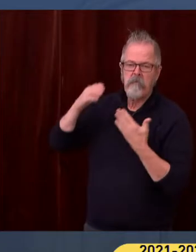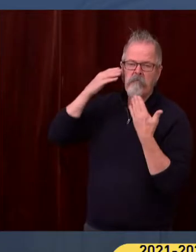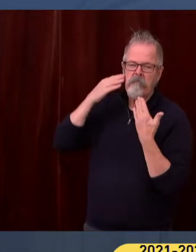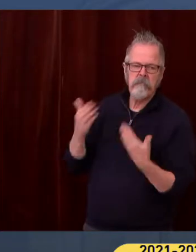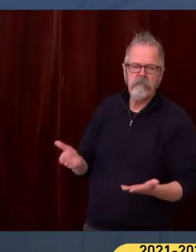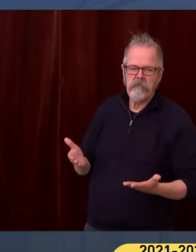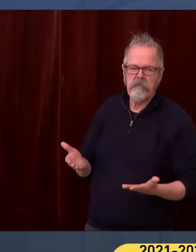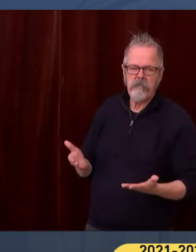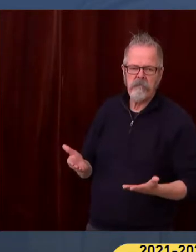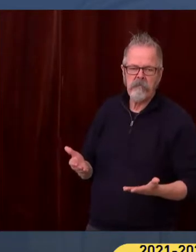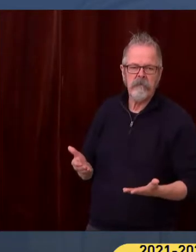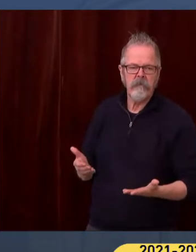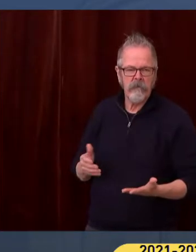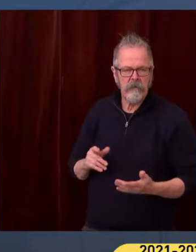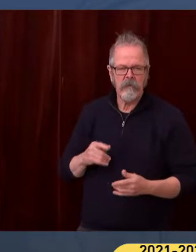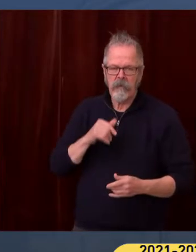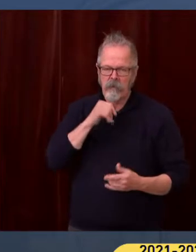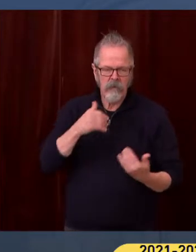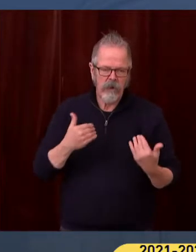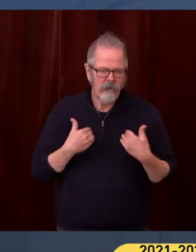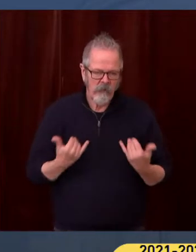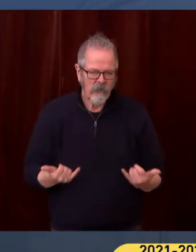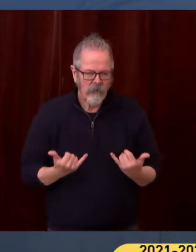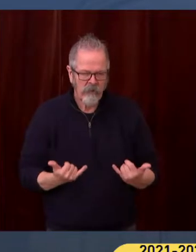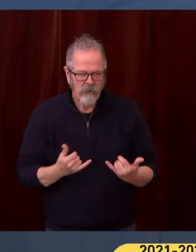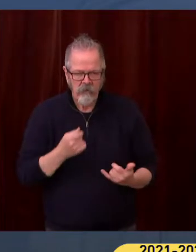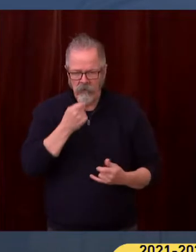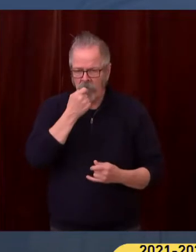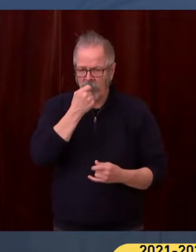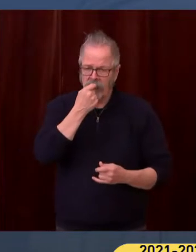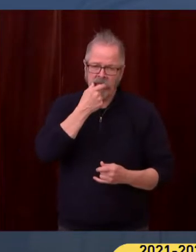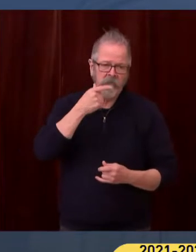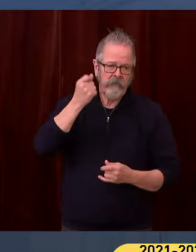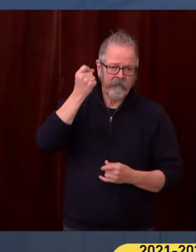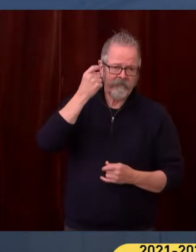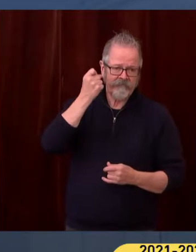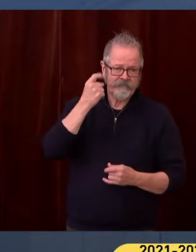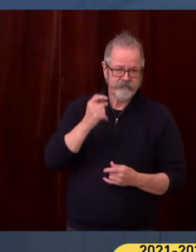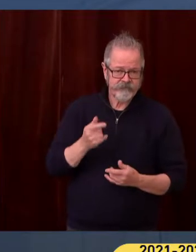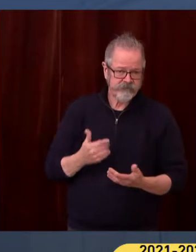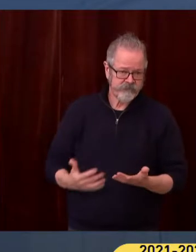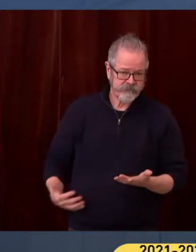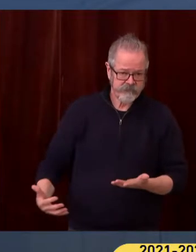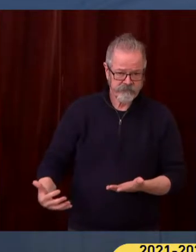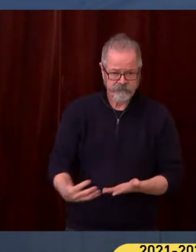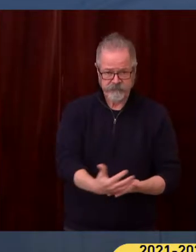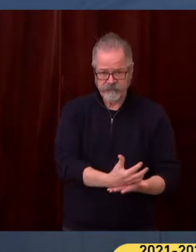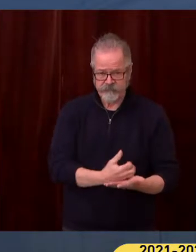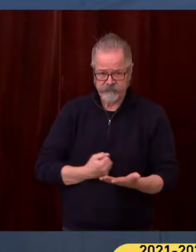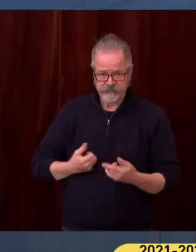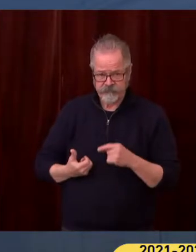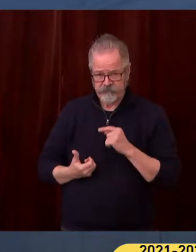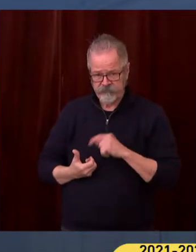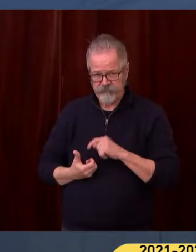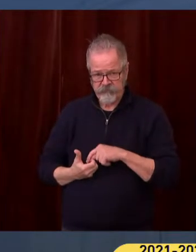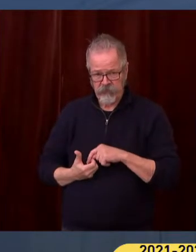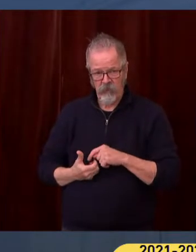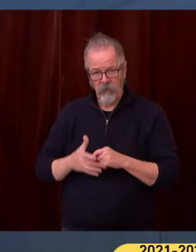through the cap and invest plan would be distributed in a variety of ways, not just the working